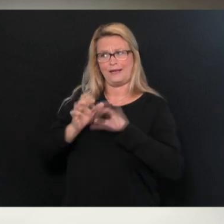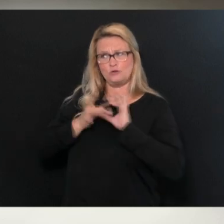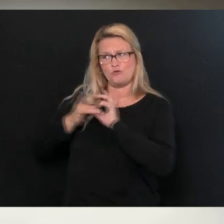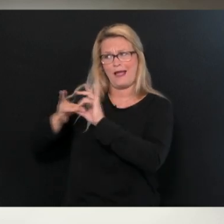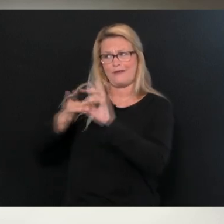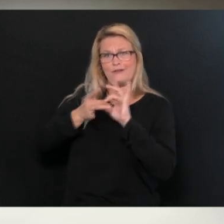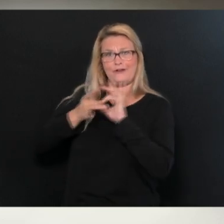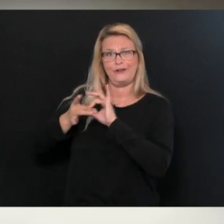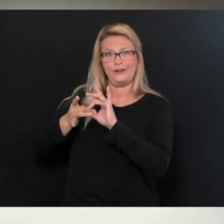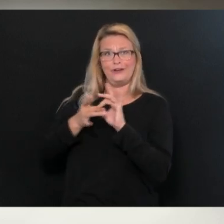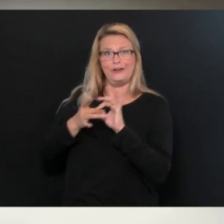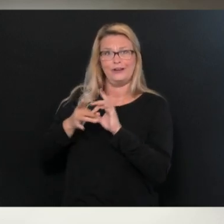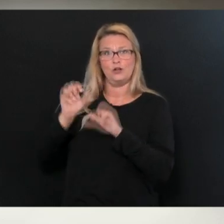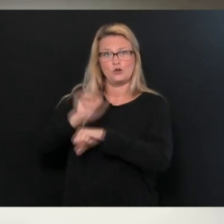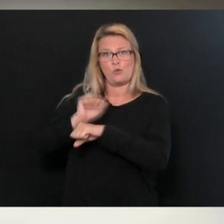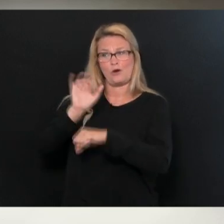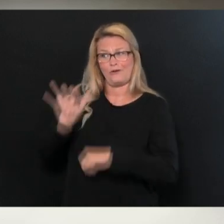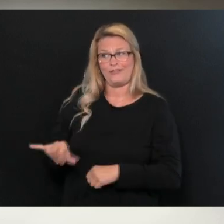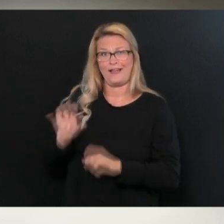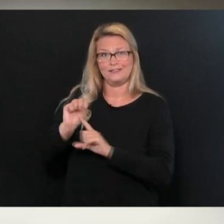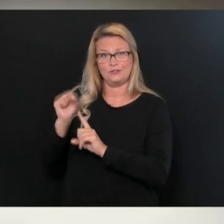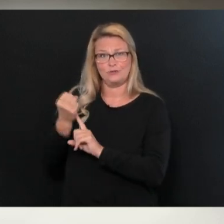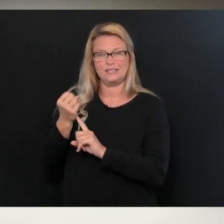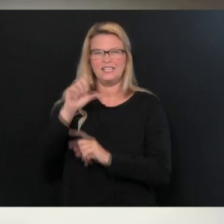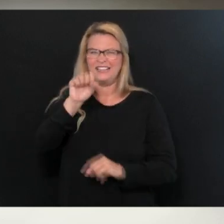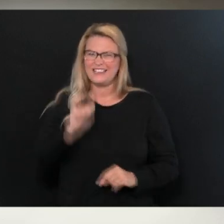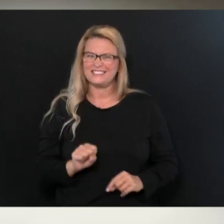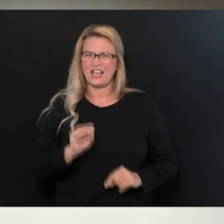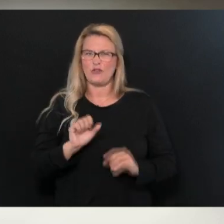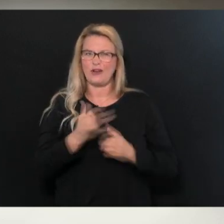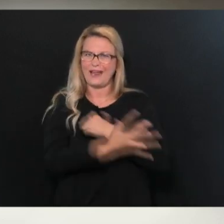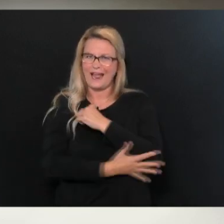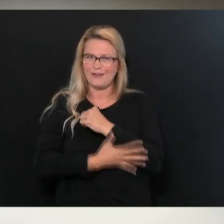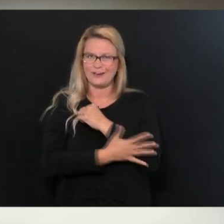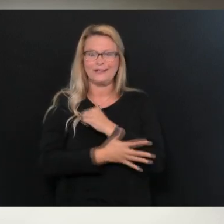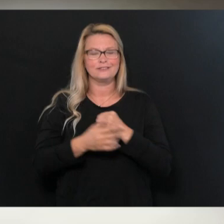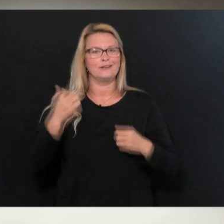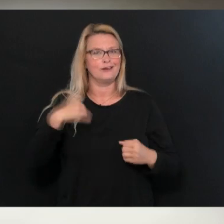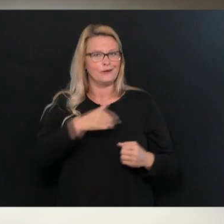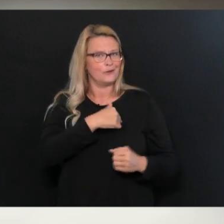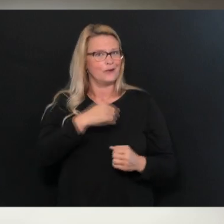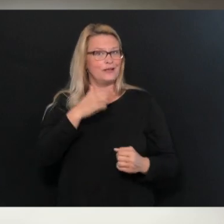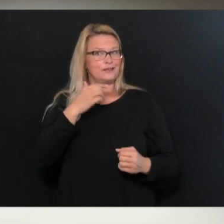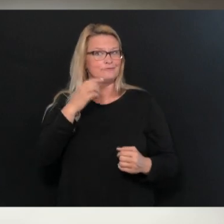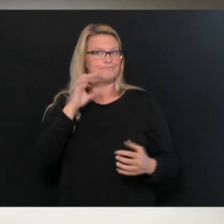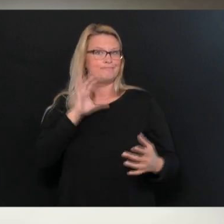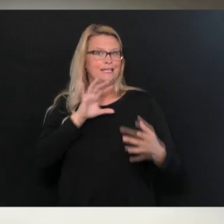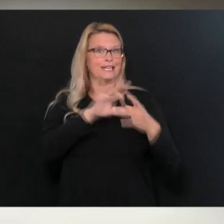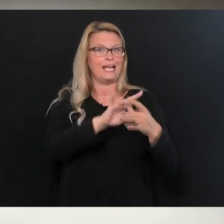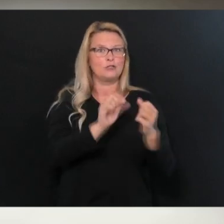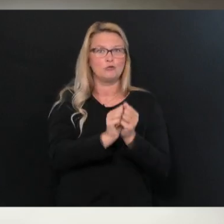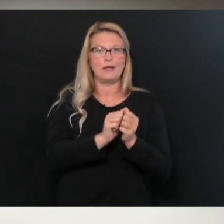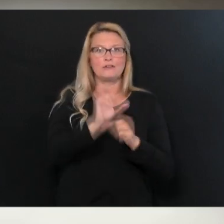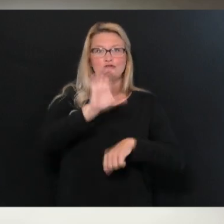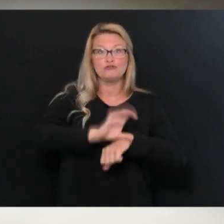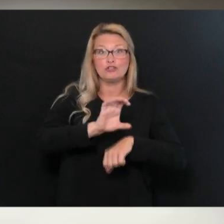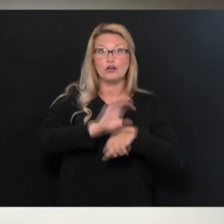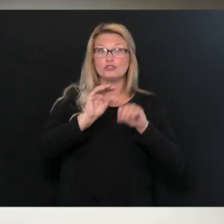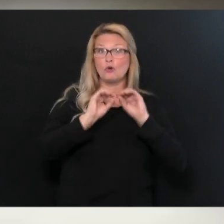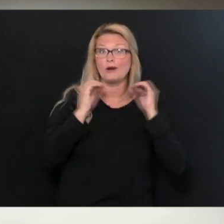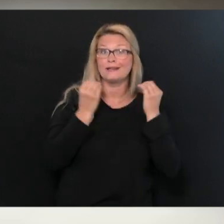those. In addition to that, in our southern counties, we have also been engaged with some church organizations